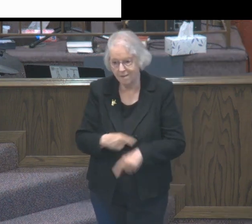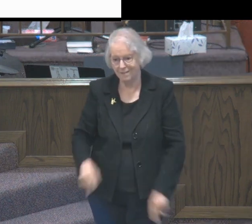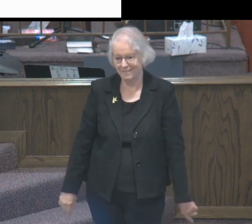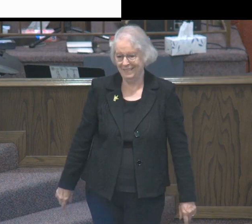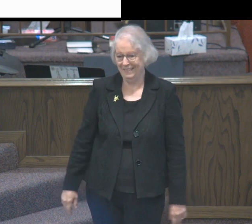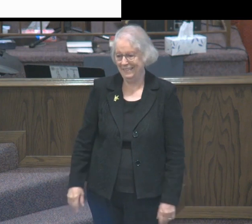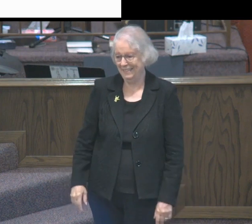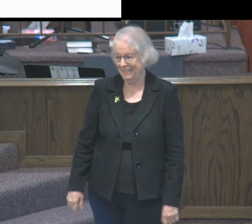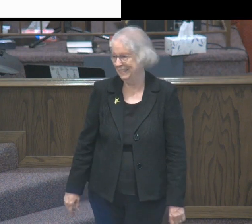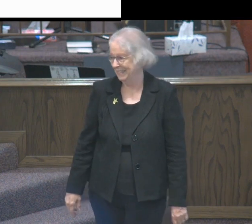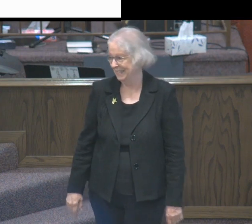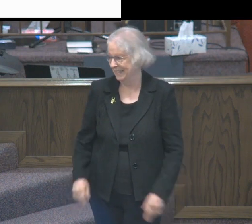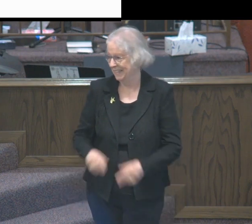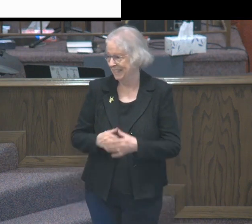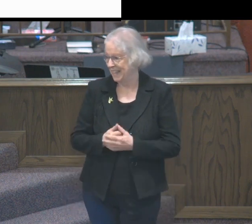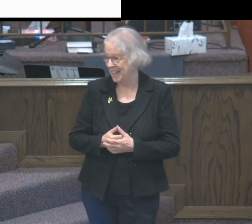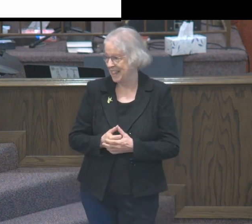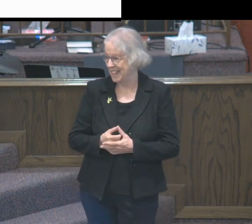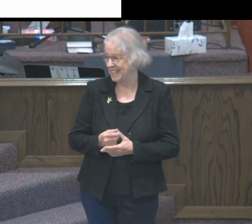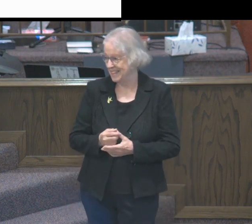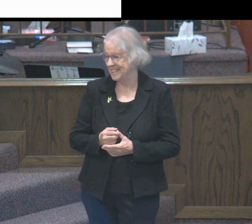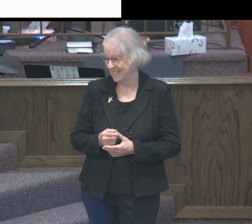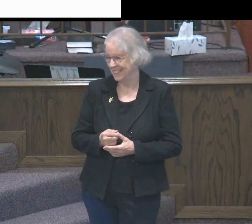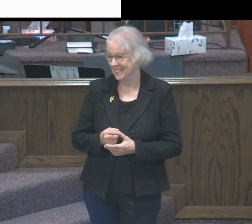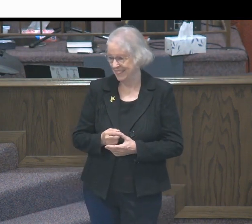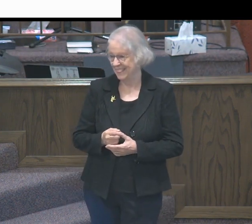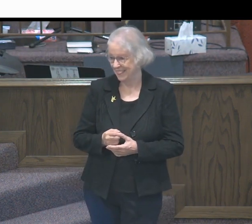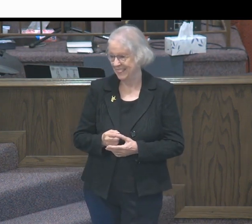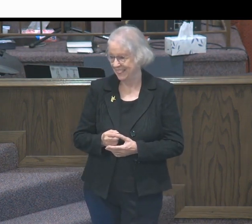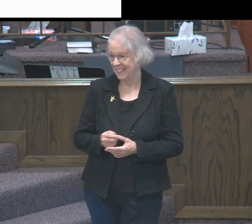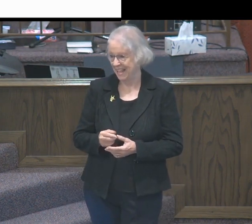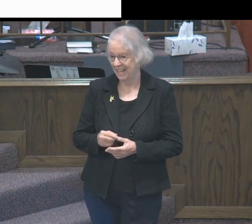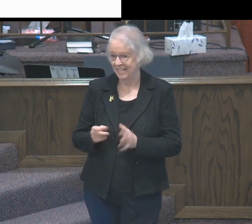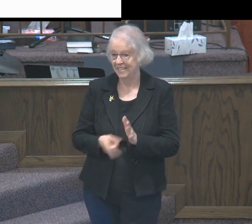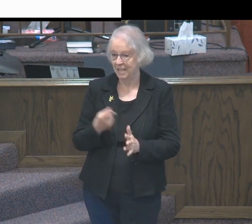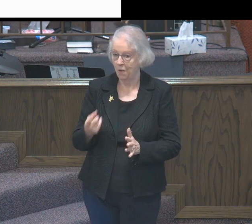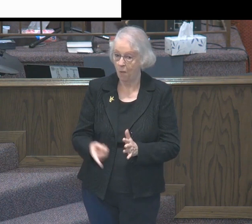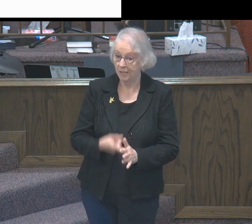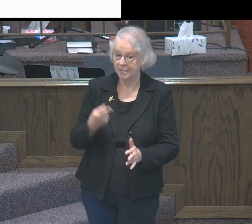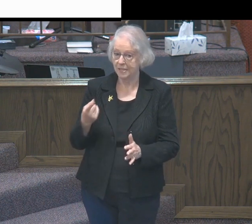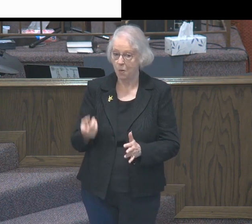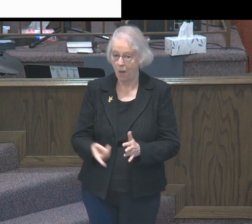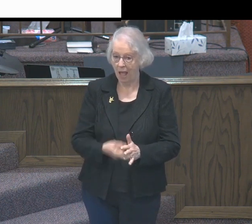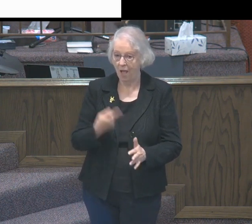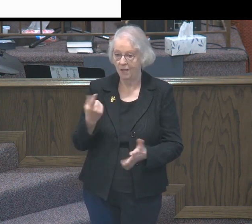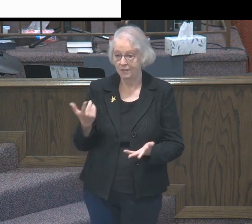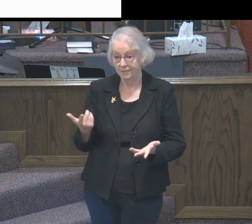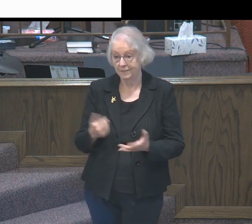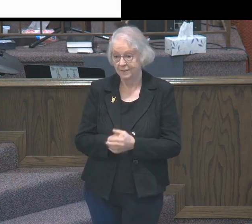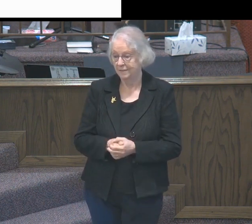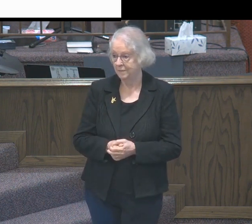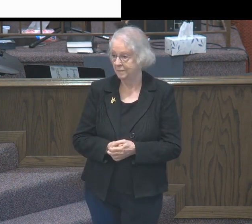some sort of situation or another. We just do. So Jesus